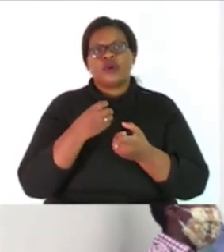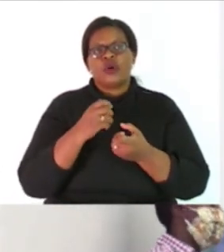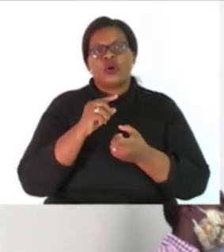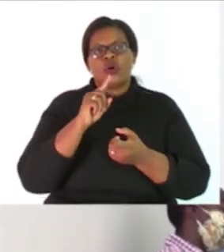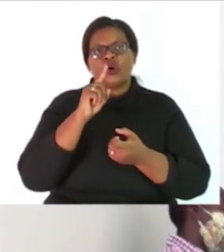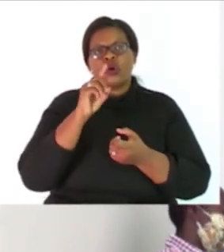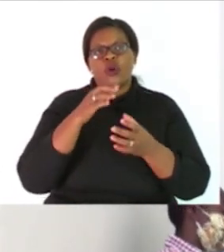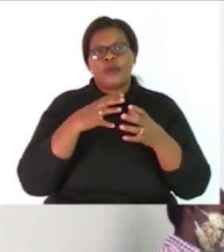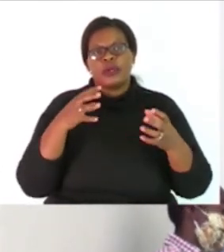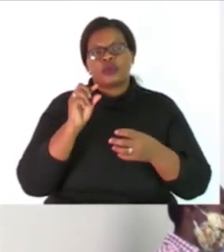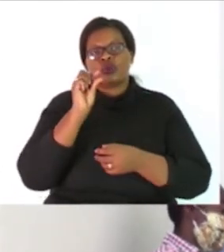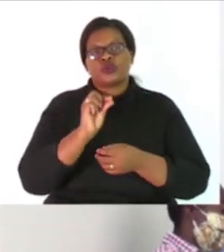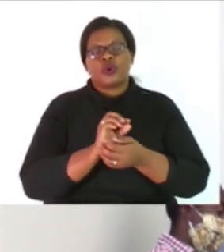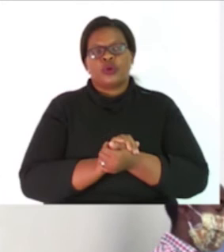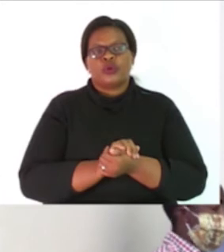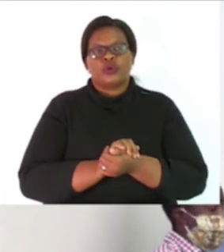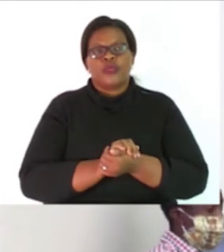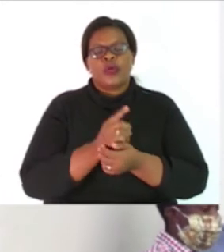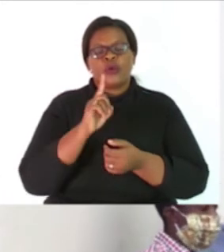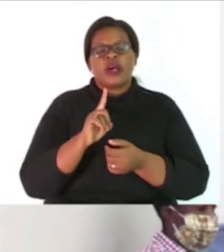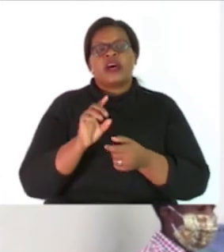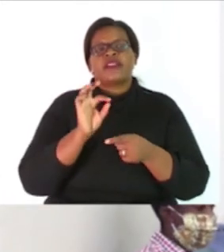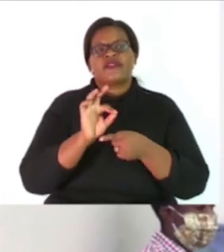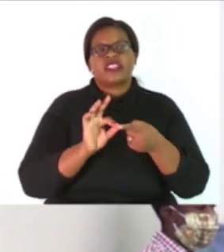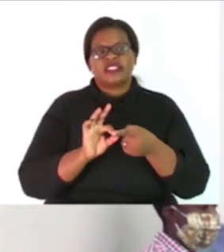what are the factors of 18?